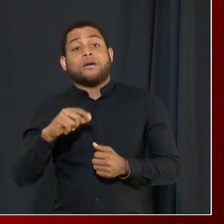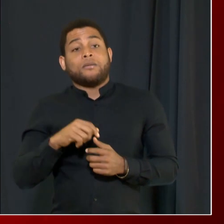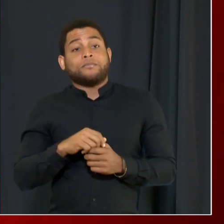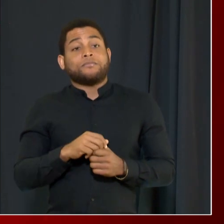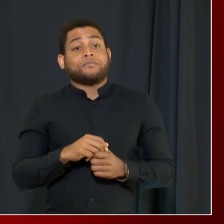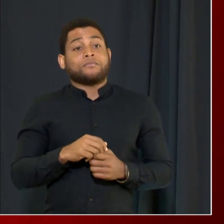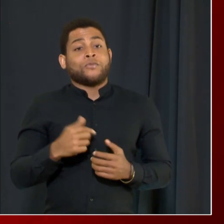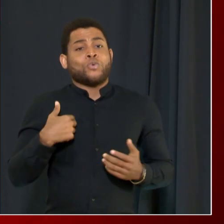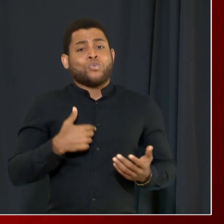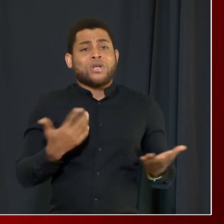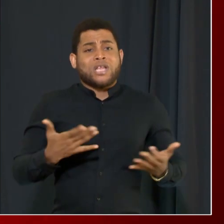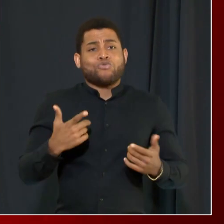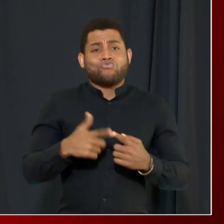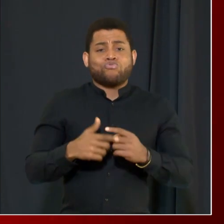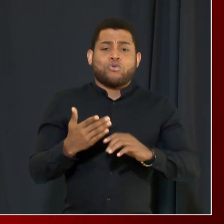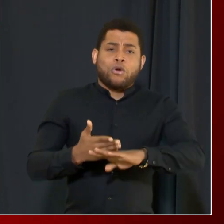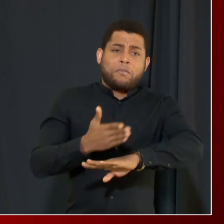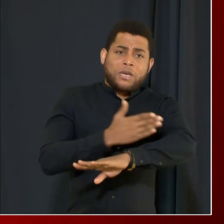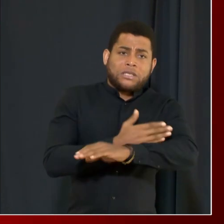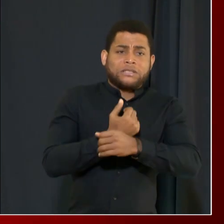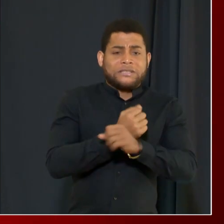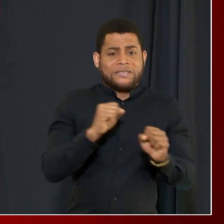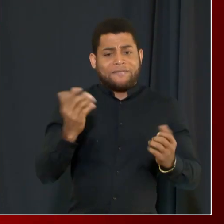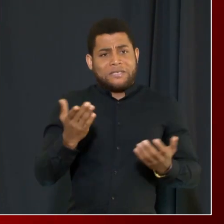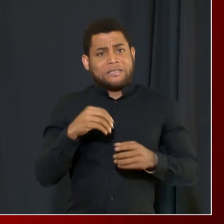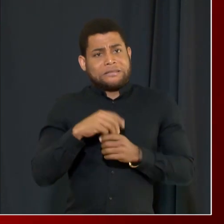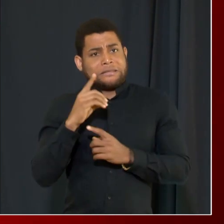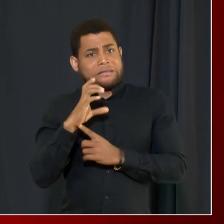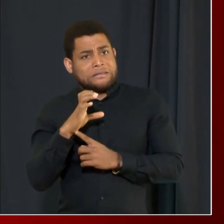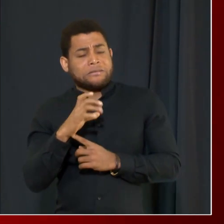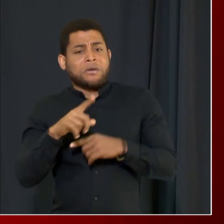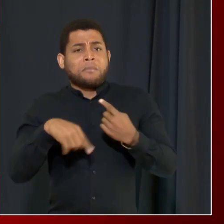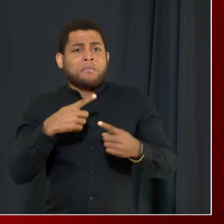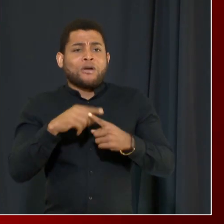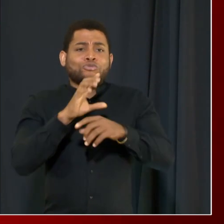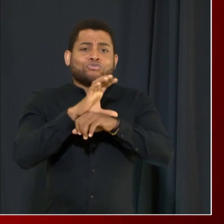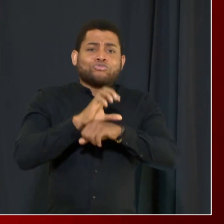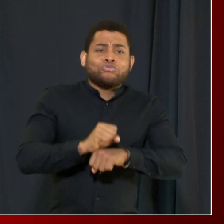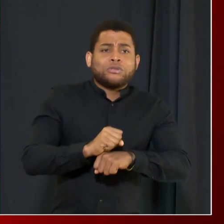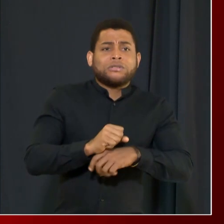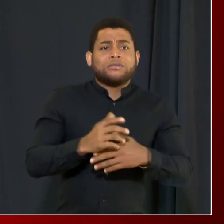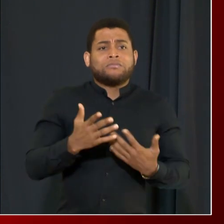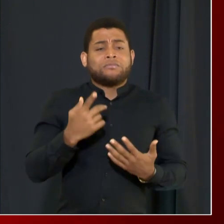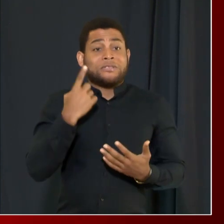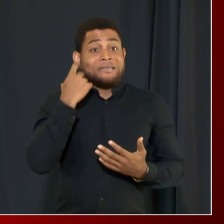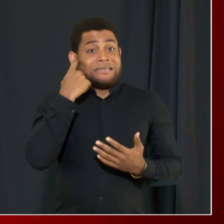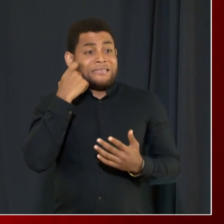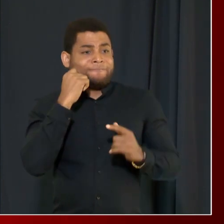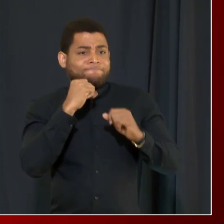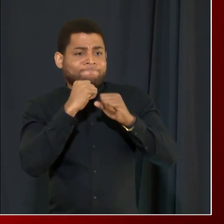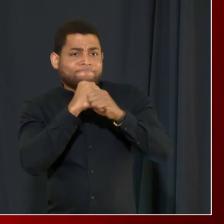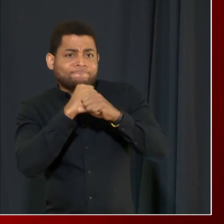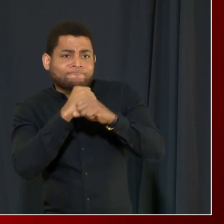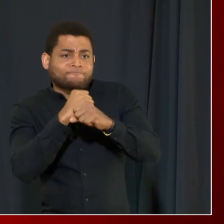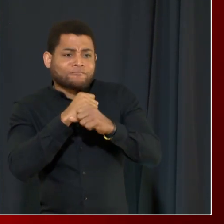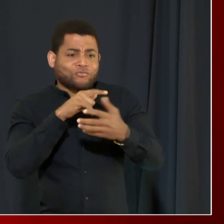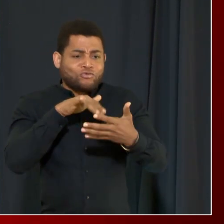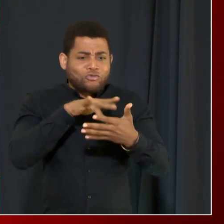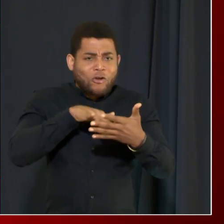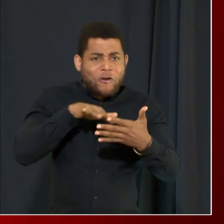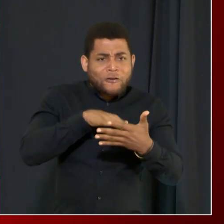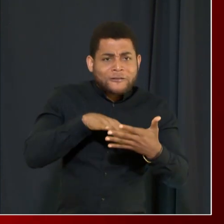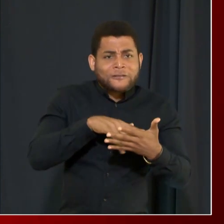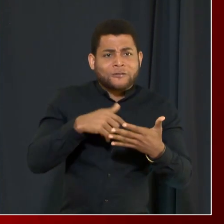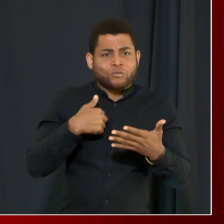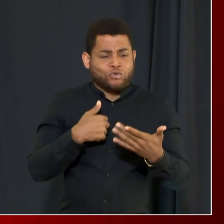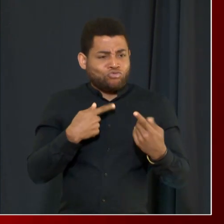will go over recent data and trends, recent case closures, and strategies we are utilizing to reduce crime